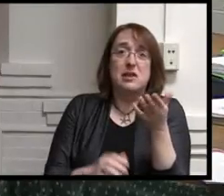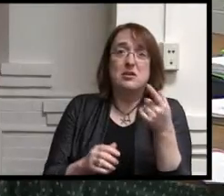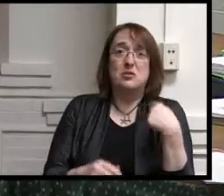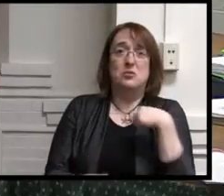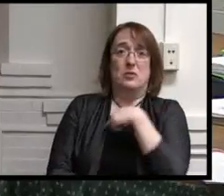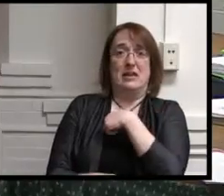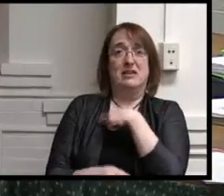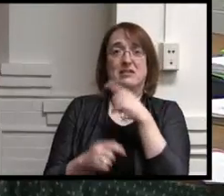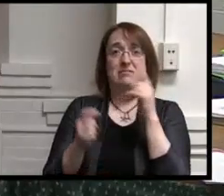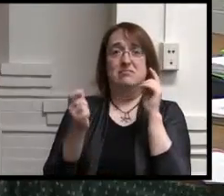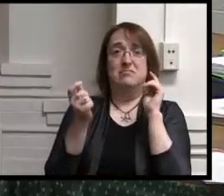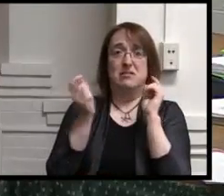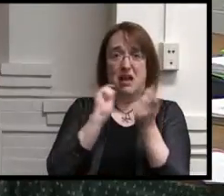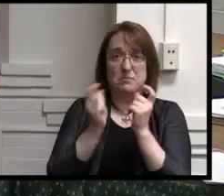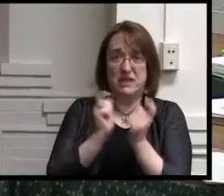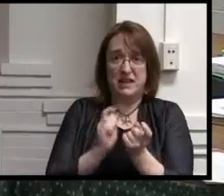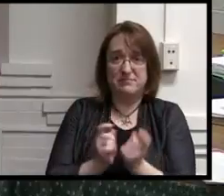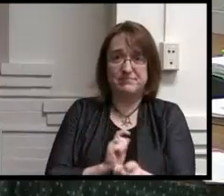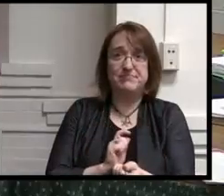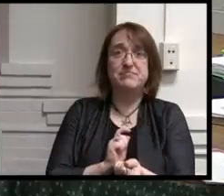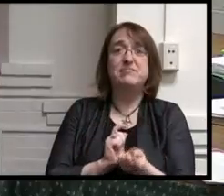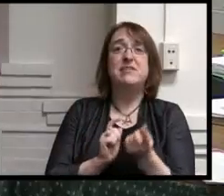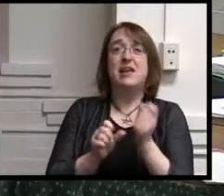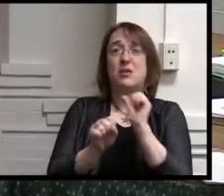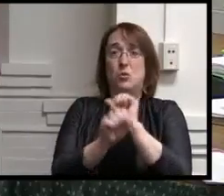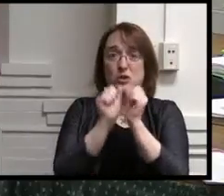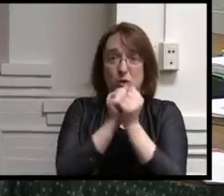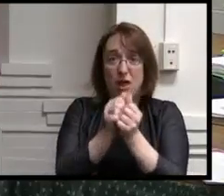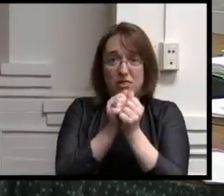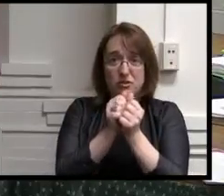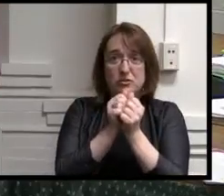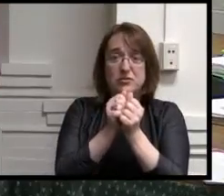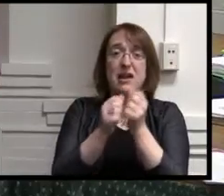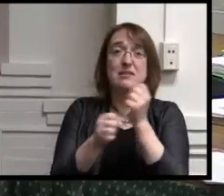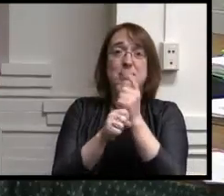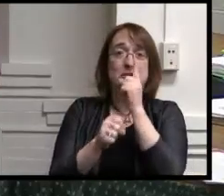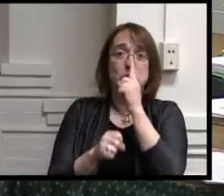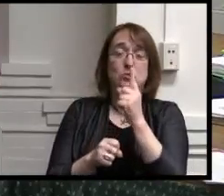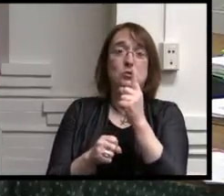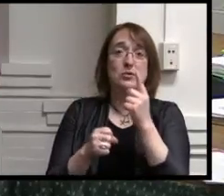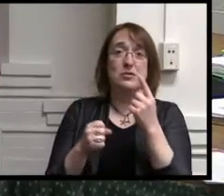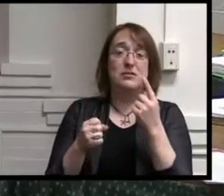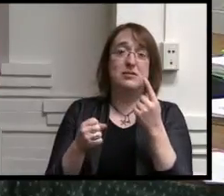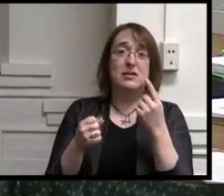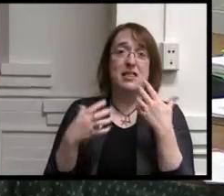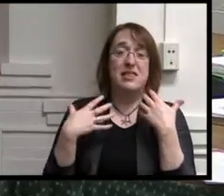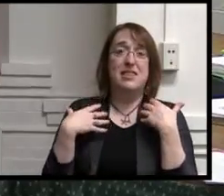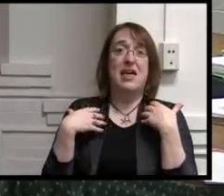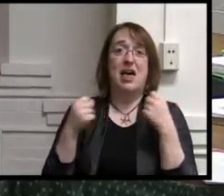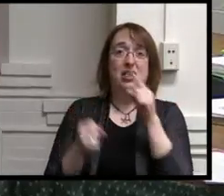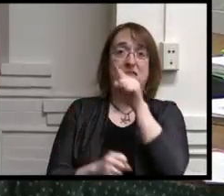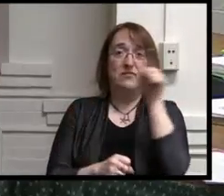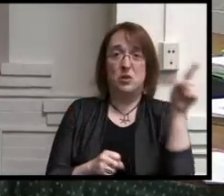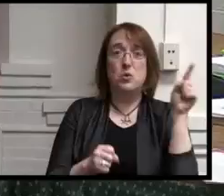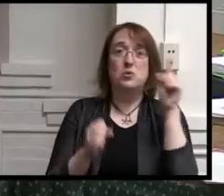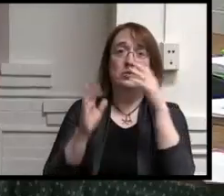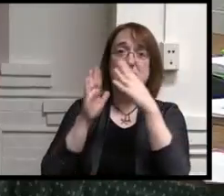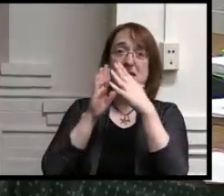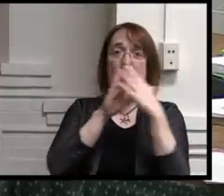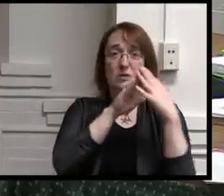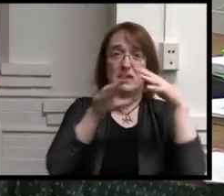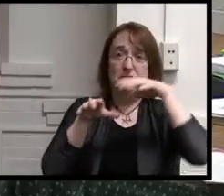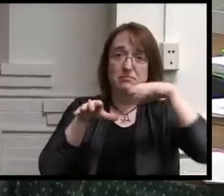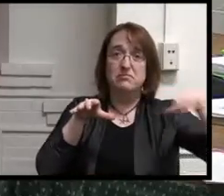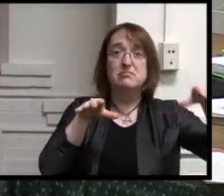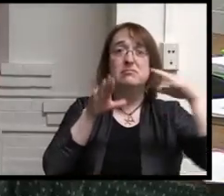accommodations are made and that we're working together to ensure the health of those housing communities.